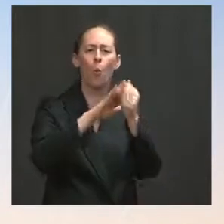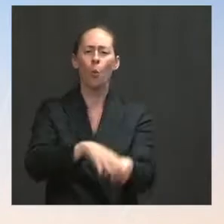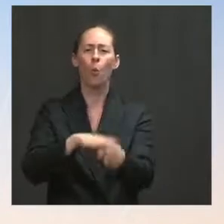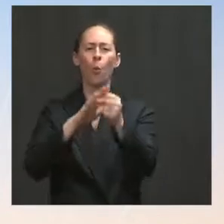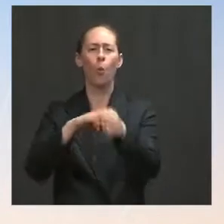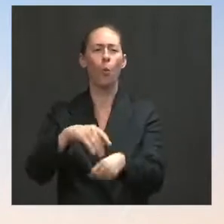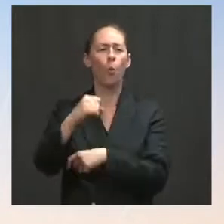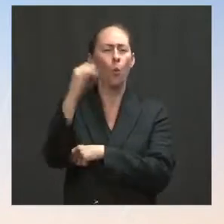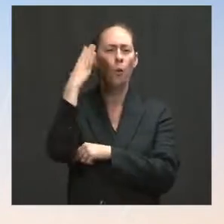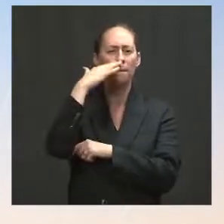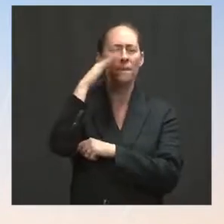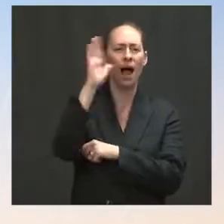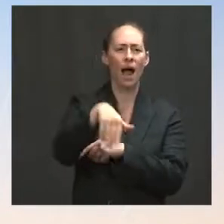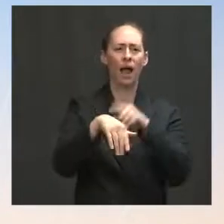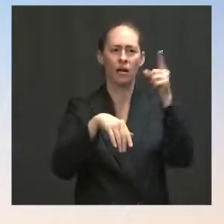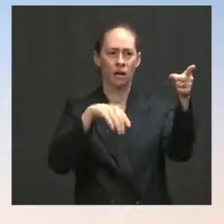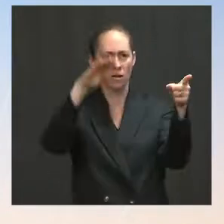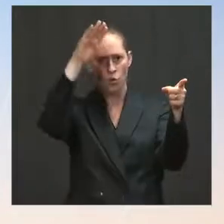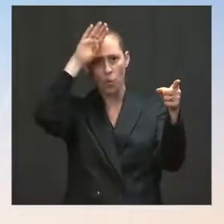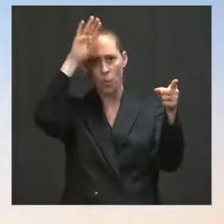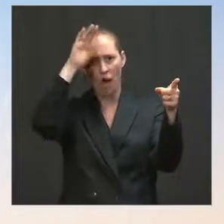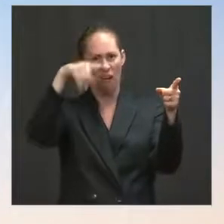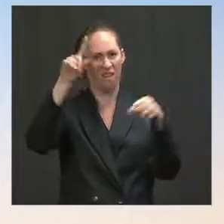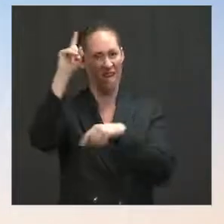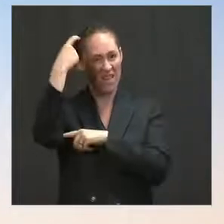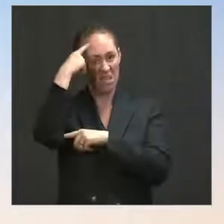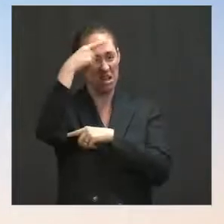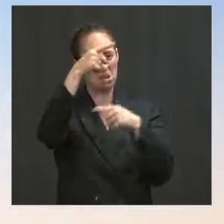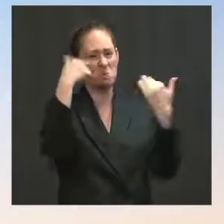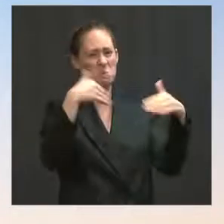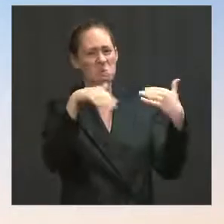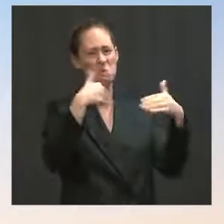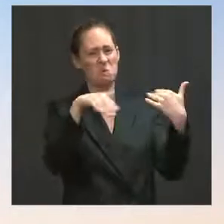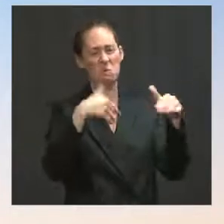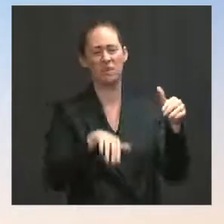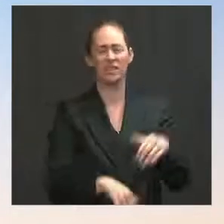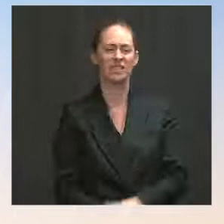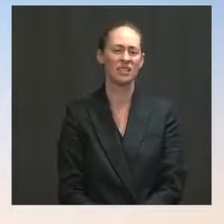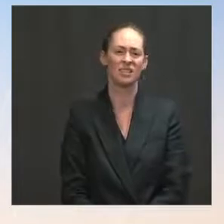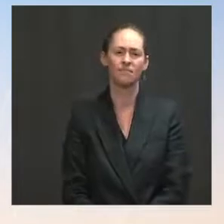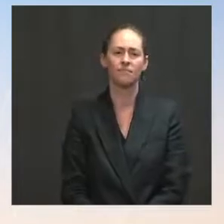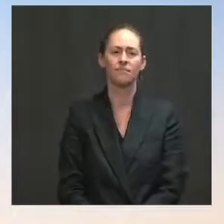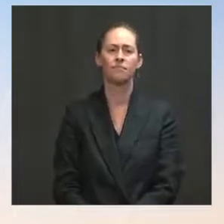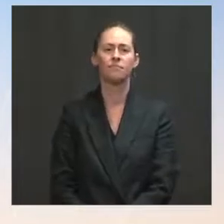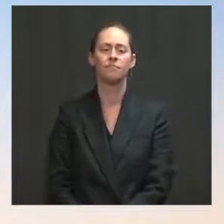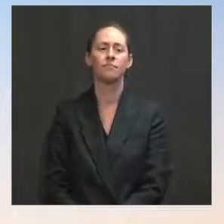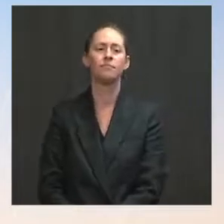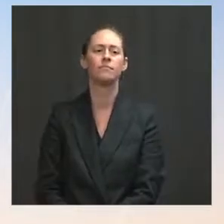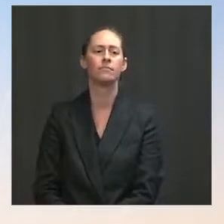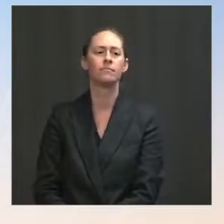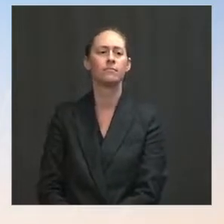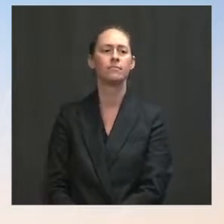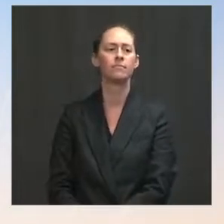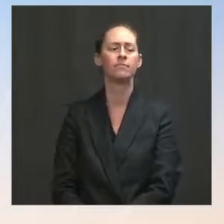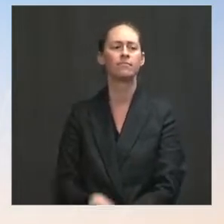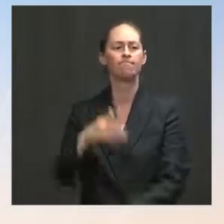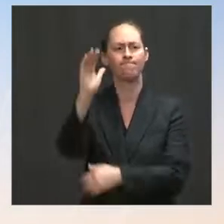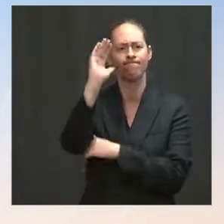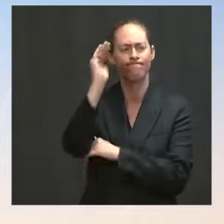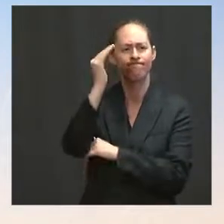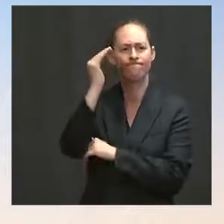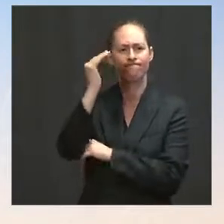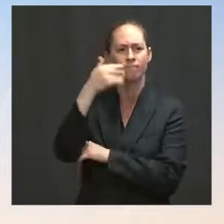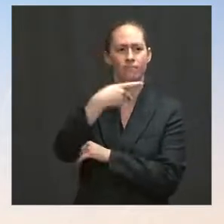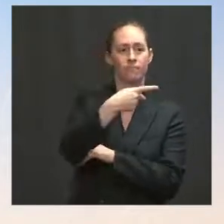place against the people of the country. Lastly, there seems to be a disagreement between Pfizer and the U.S. government on the need for booster